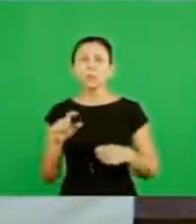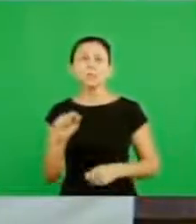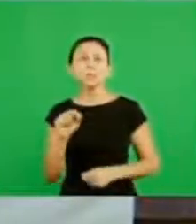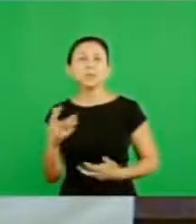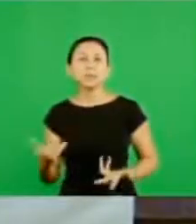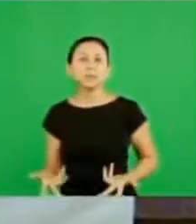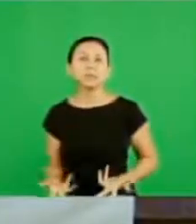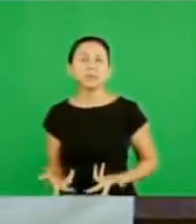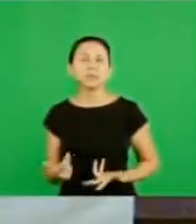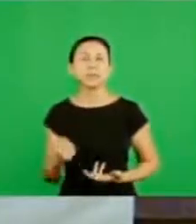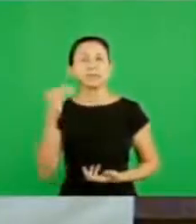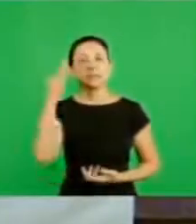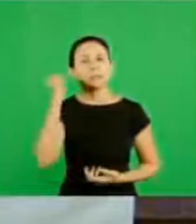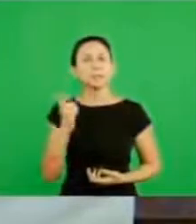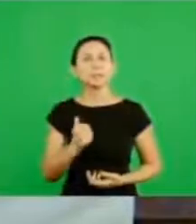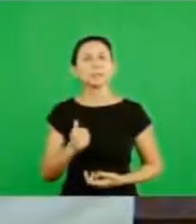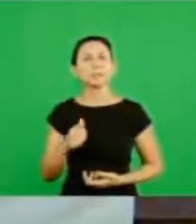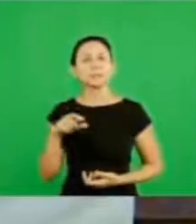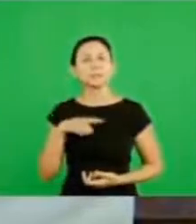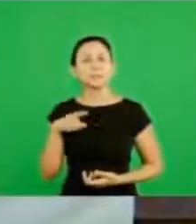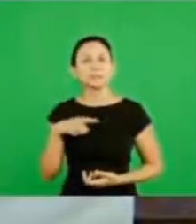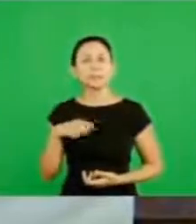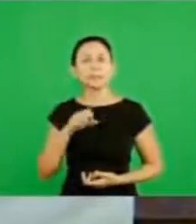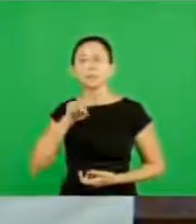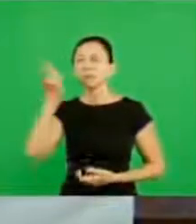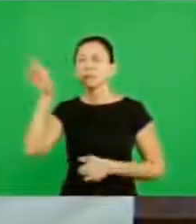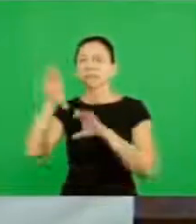Is this what the world is living?